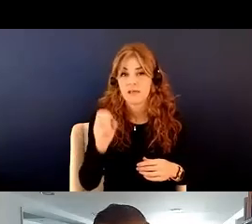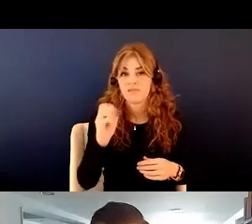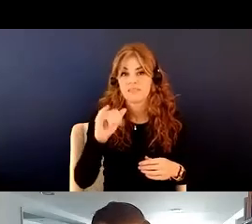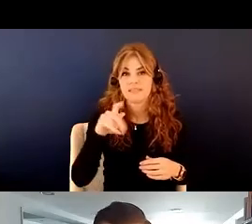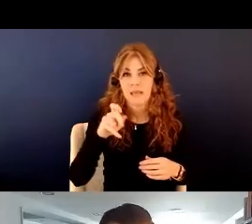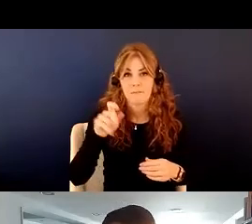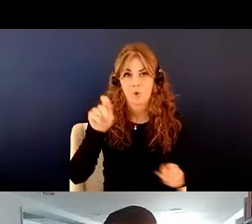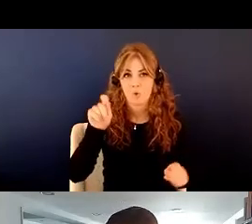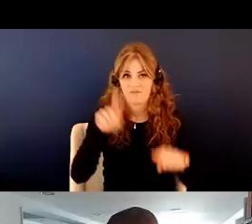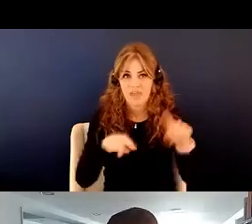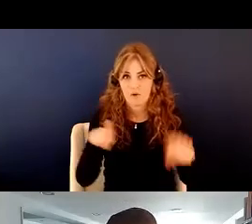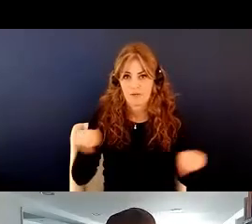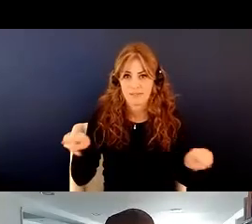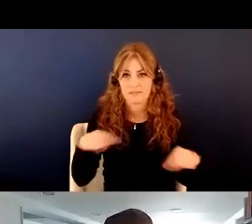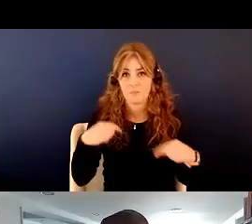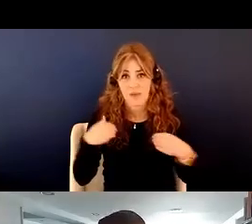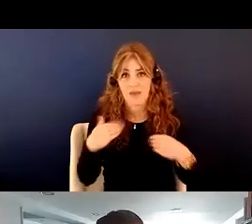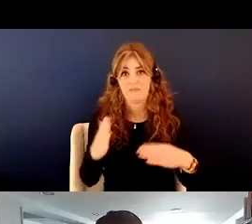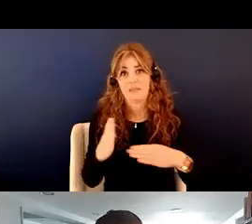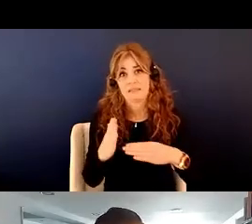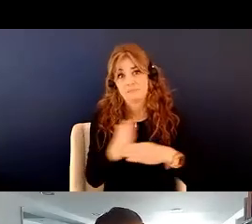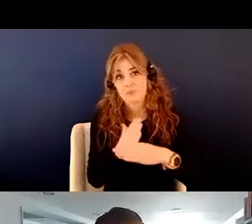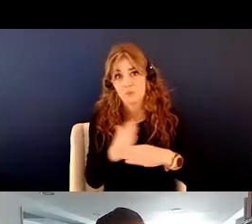have between study variance.